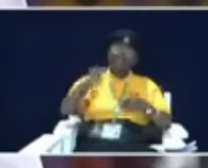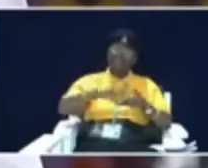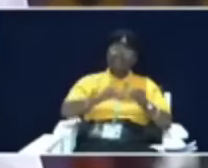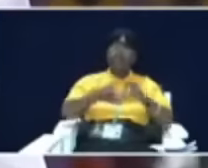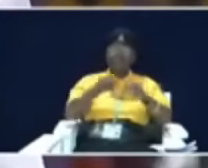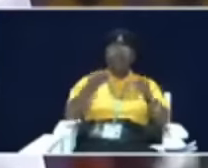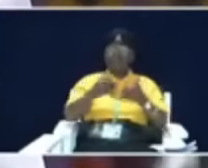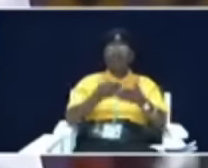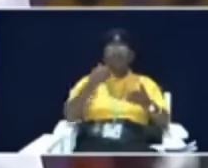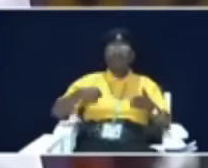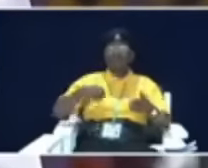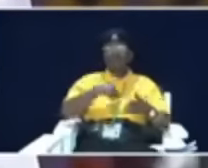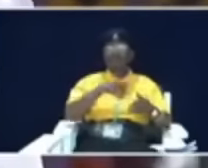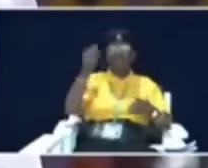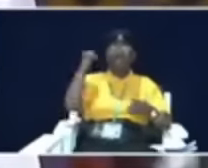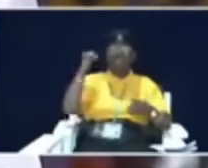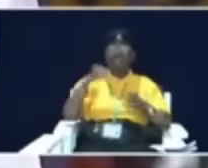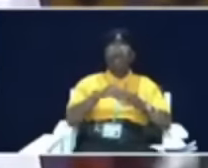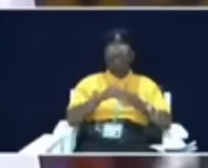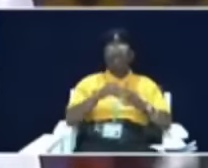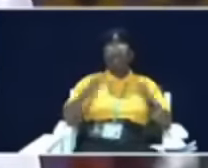We were in the very first auditorium,